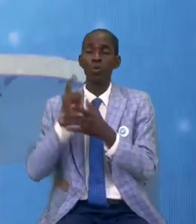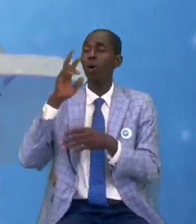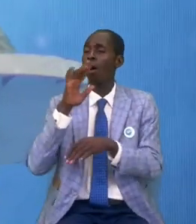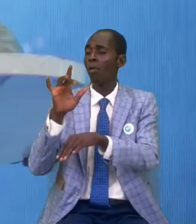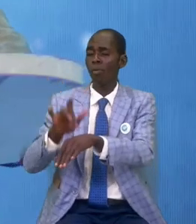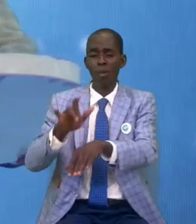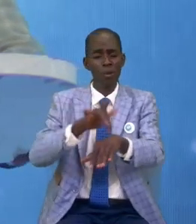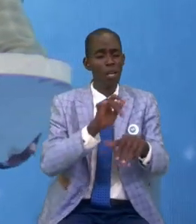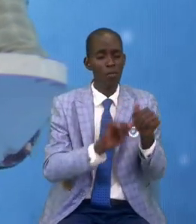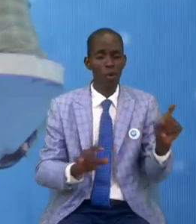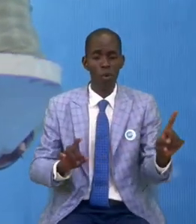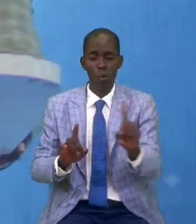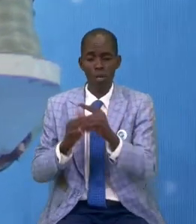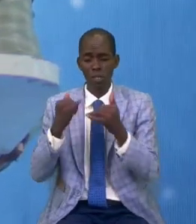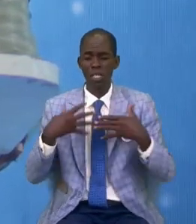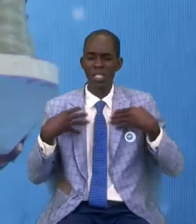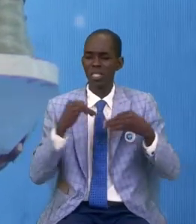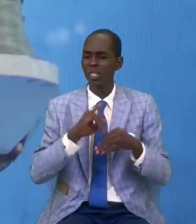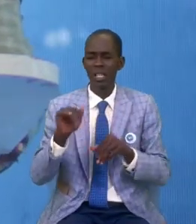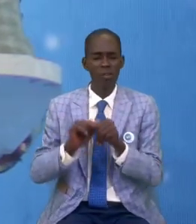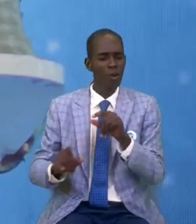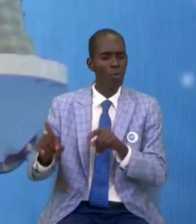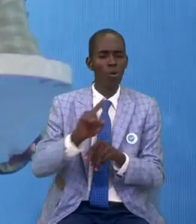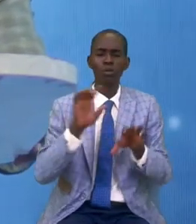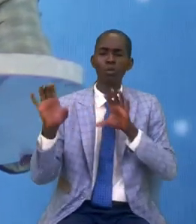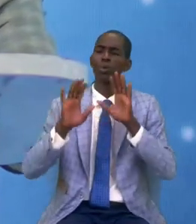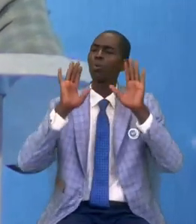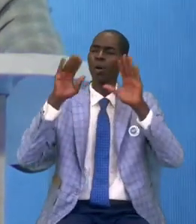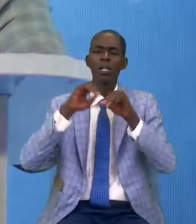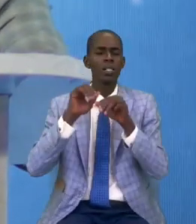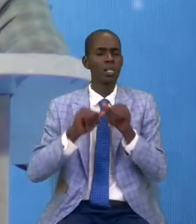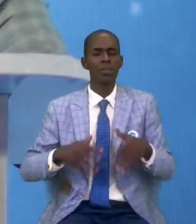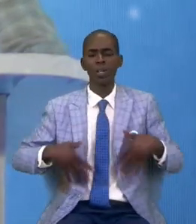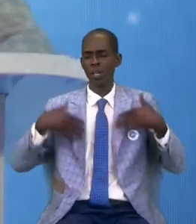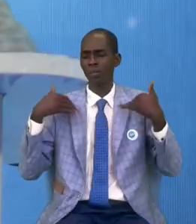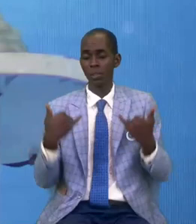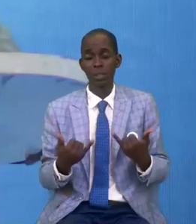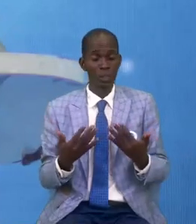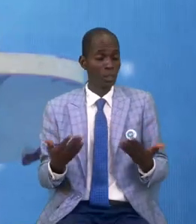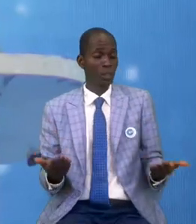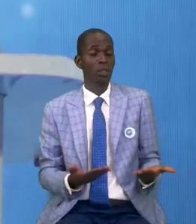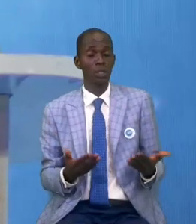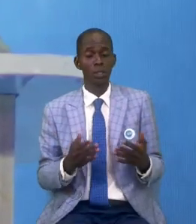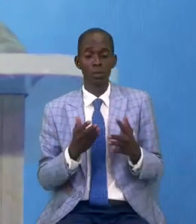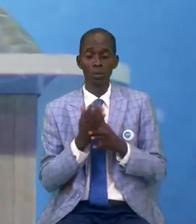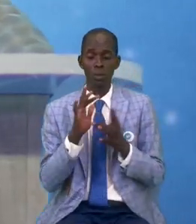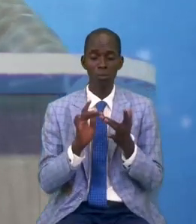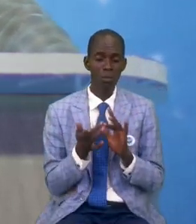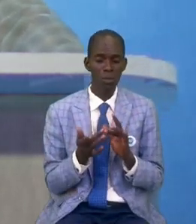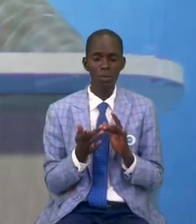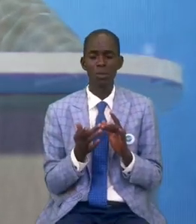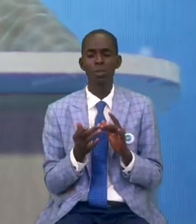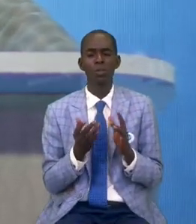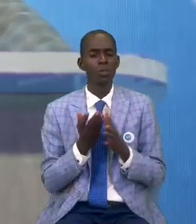now. Here, online, over the radio, on the television, and anywhere we are, manifest